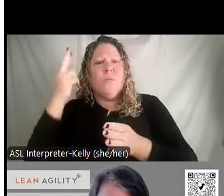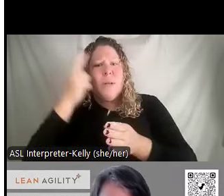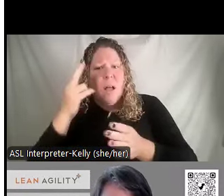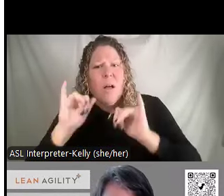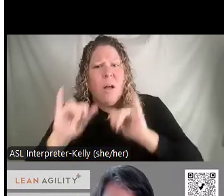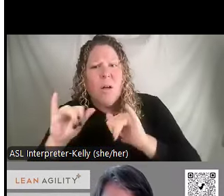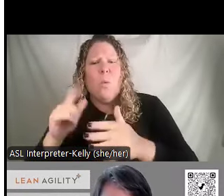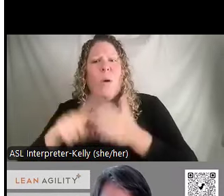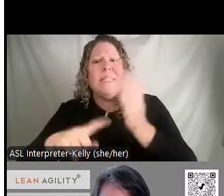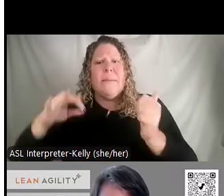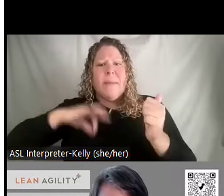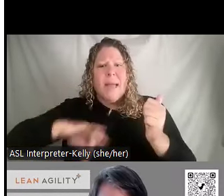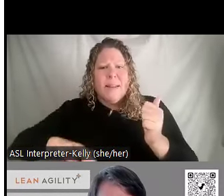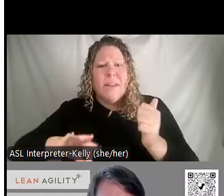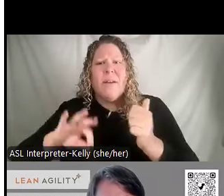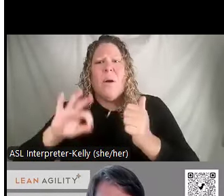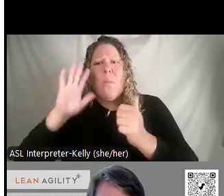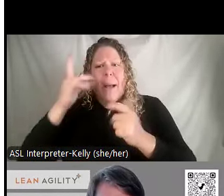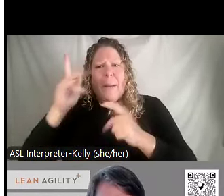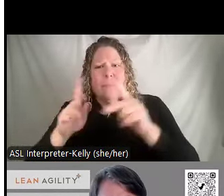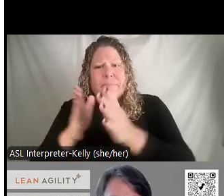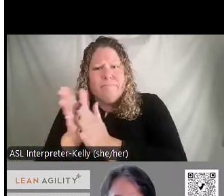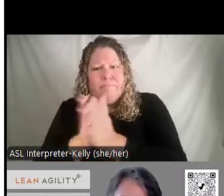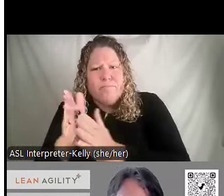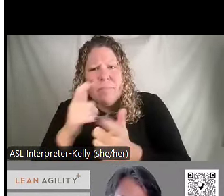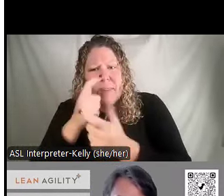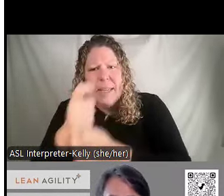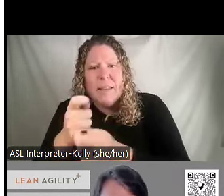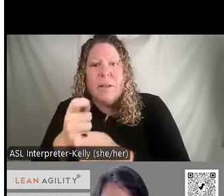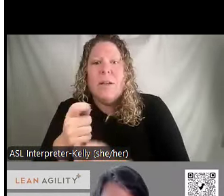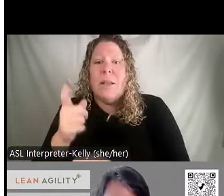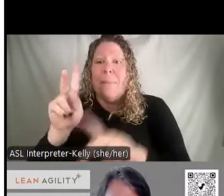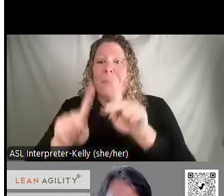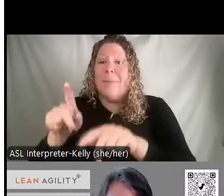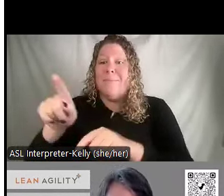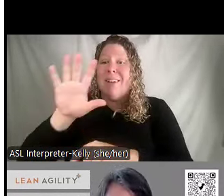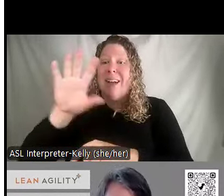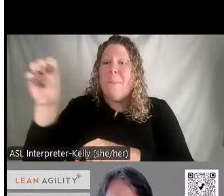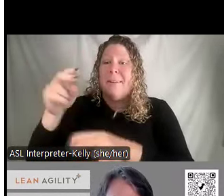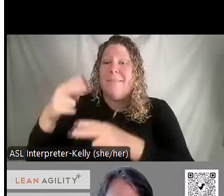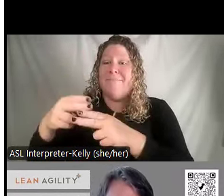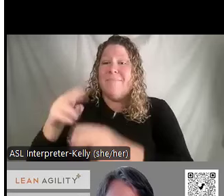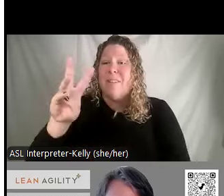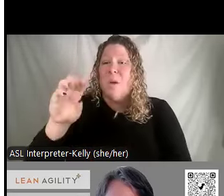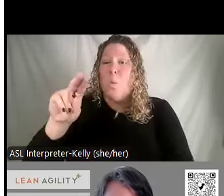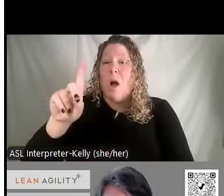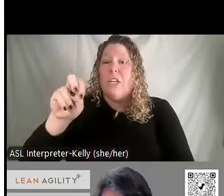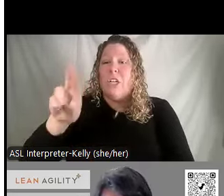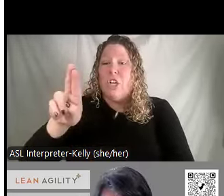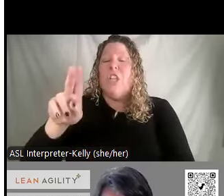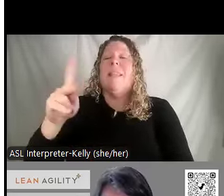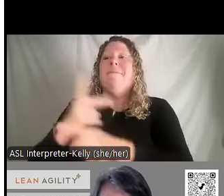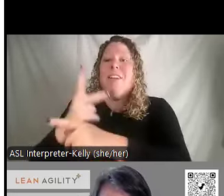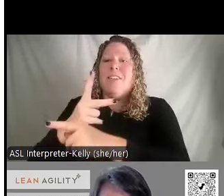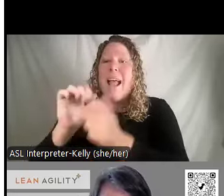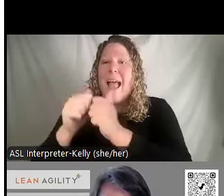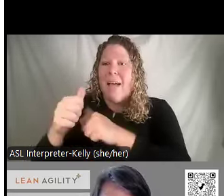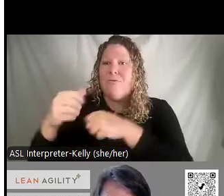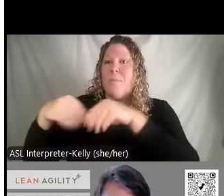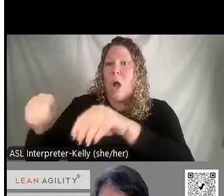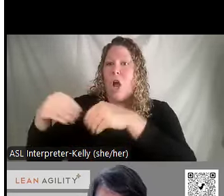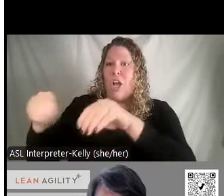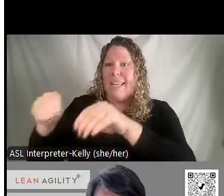Let's get people interested in it. The people at Wonder came up with the idea of, okay, sliced bread. They figured out how to market it, and in a very short